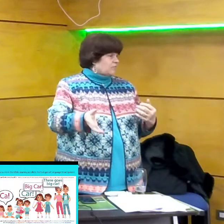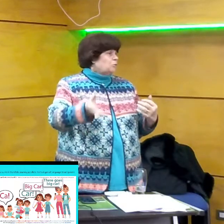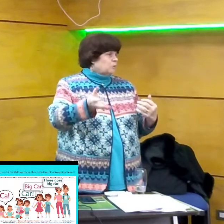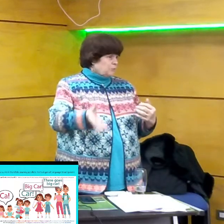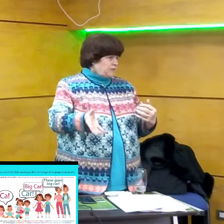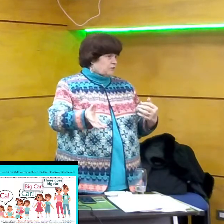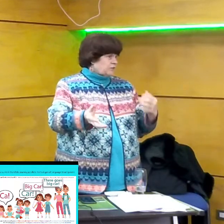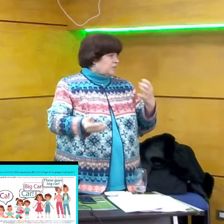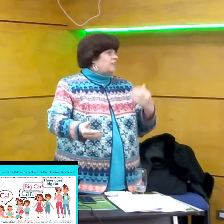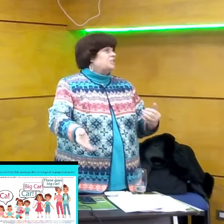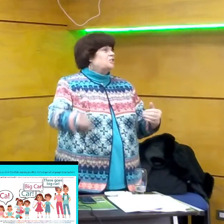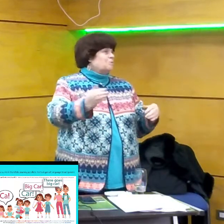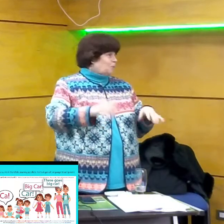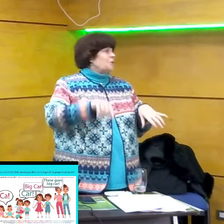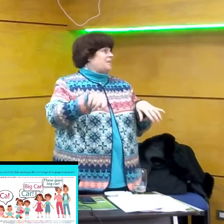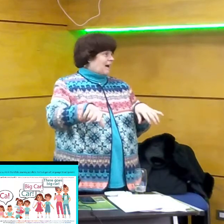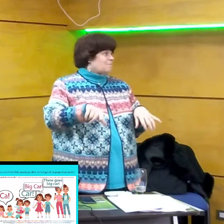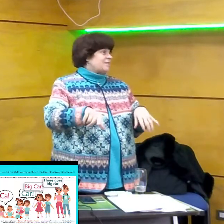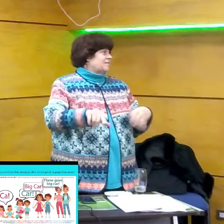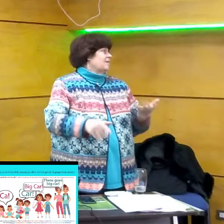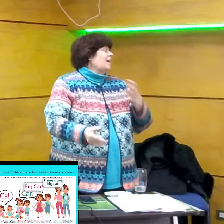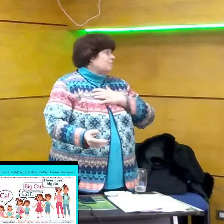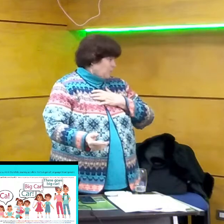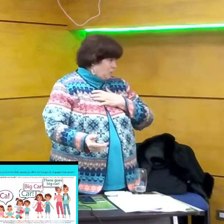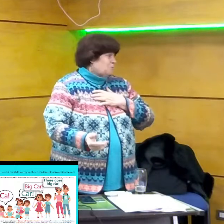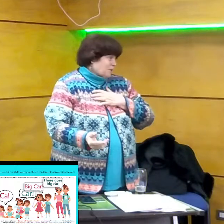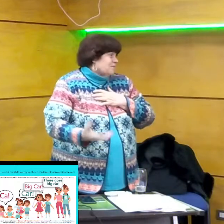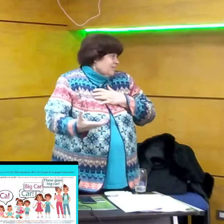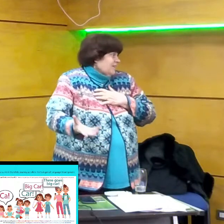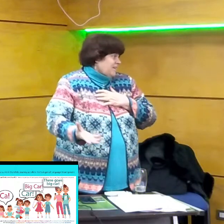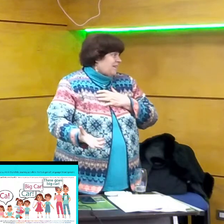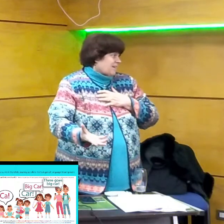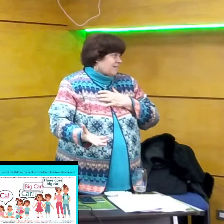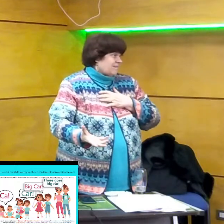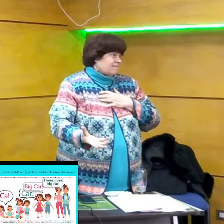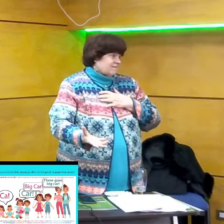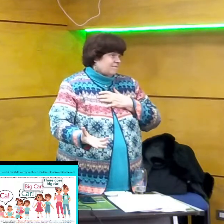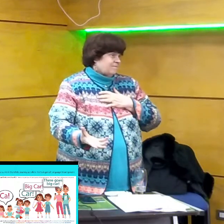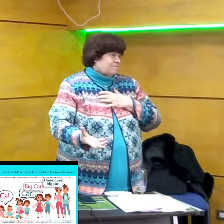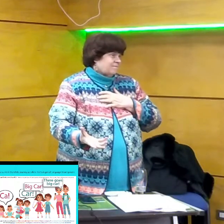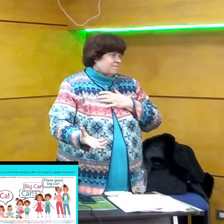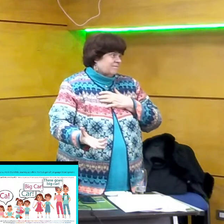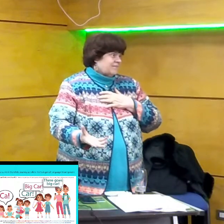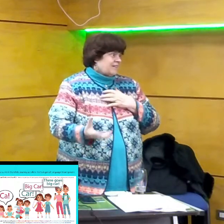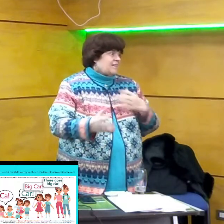actual research to support the opposite side of what you personally think.